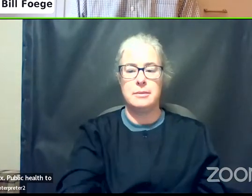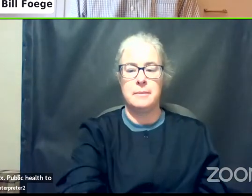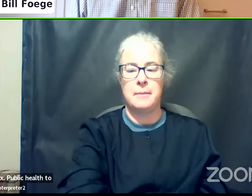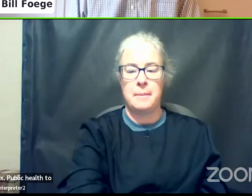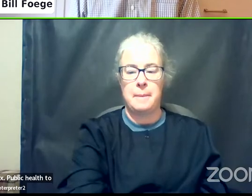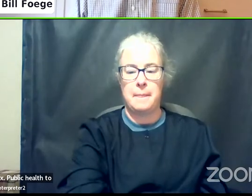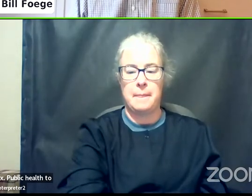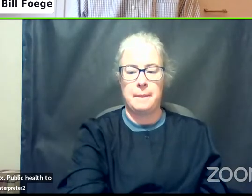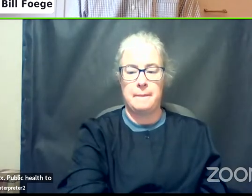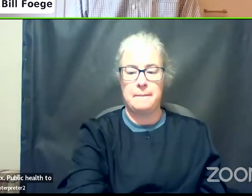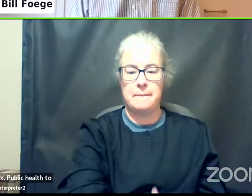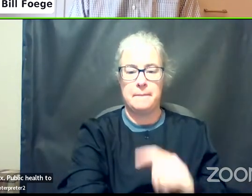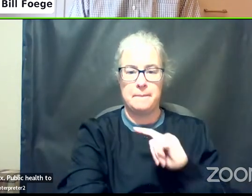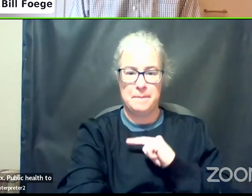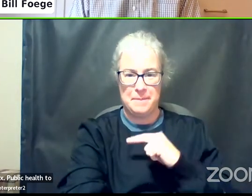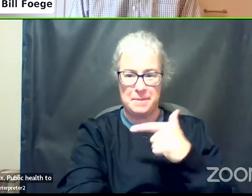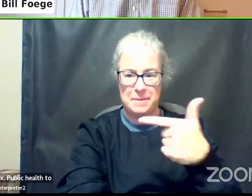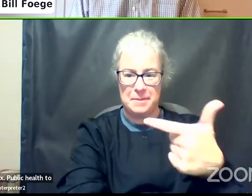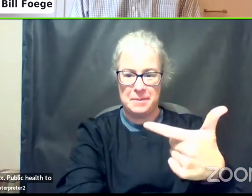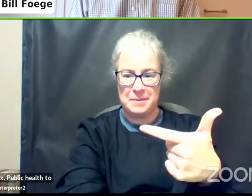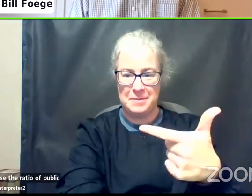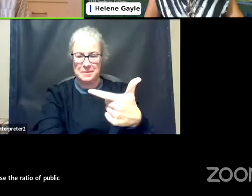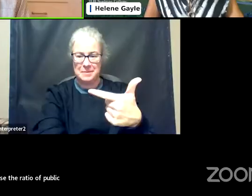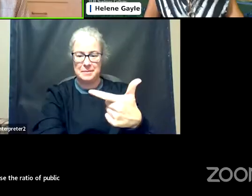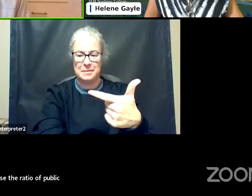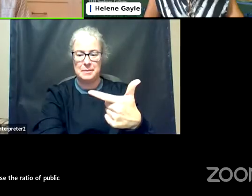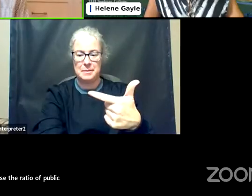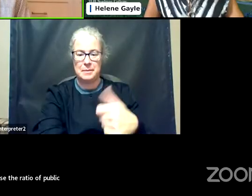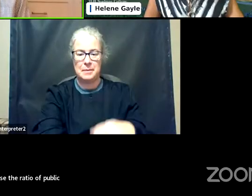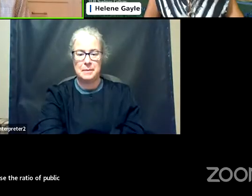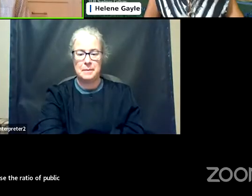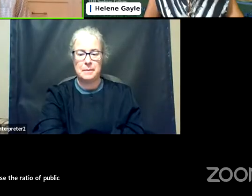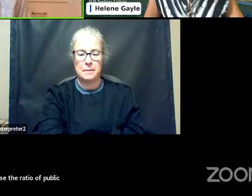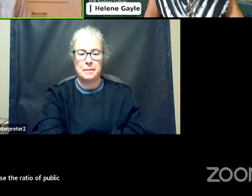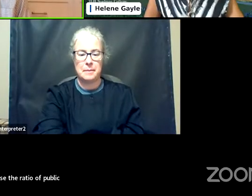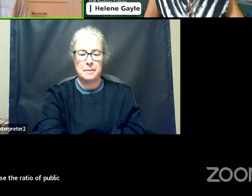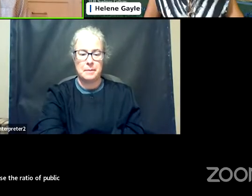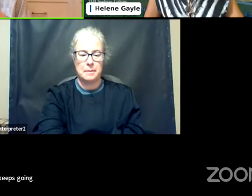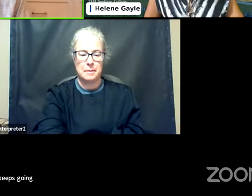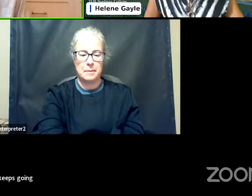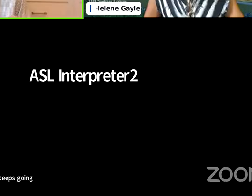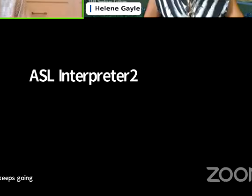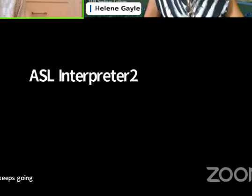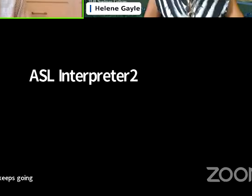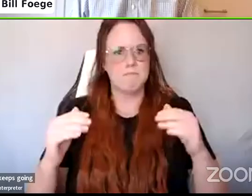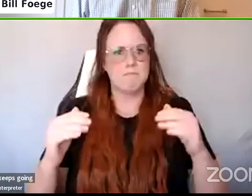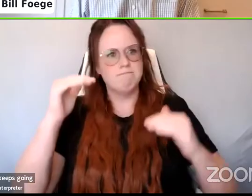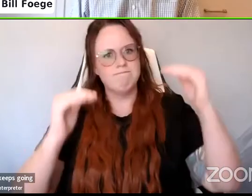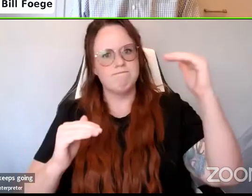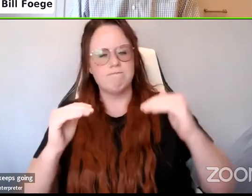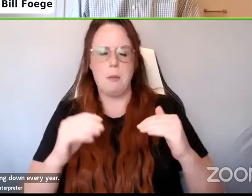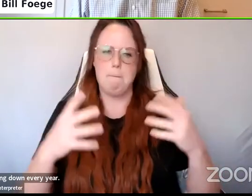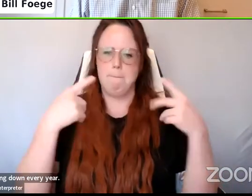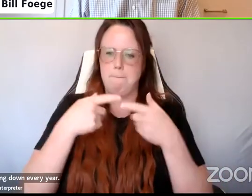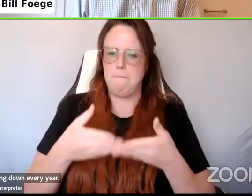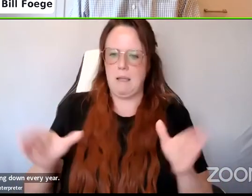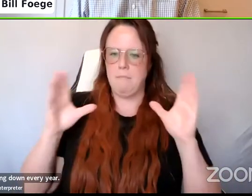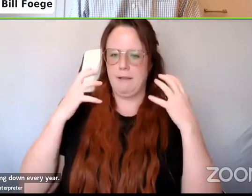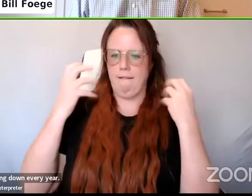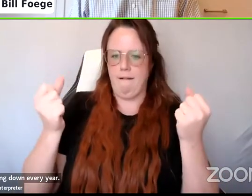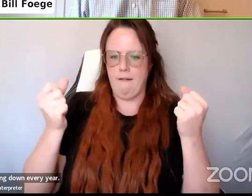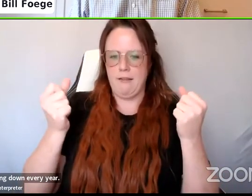ratio of Public Health to co to Health Care keeps going down every year I said I would accept whatever it is right